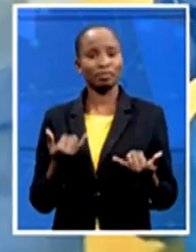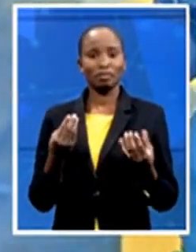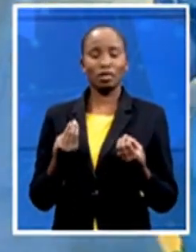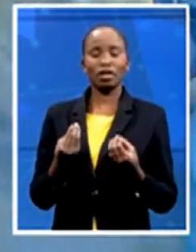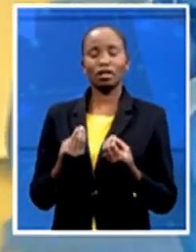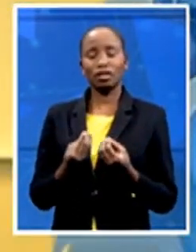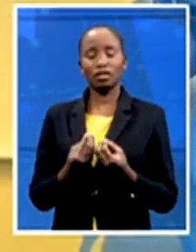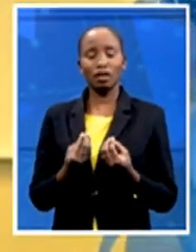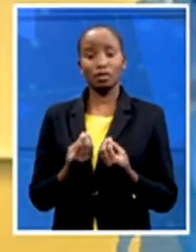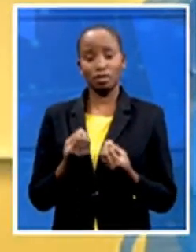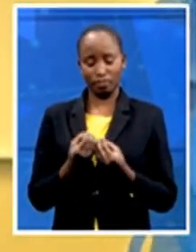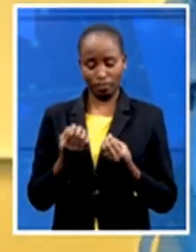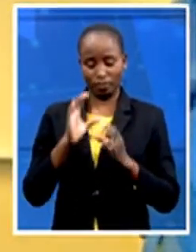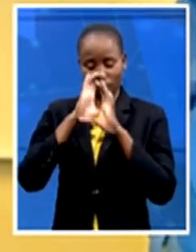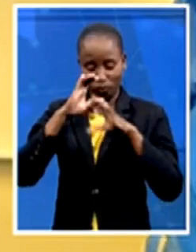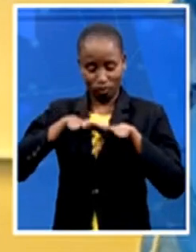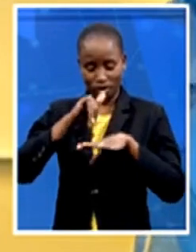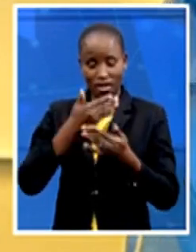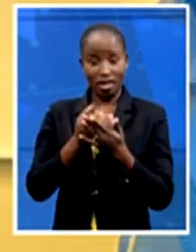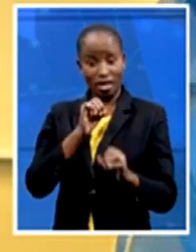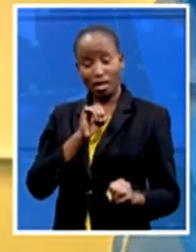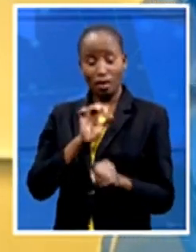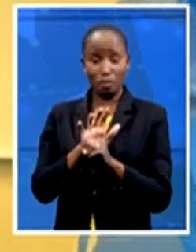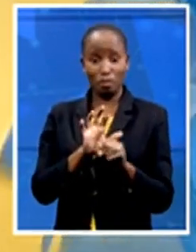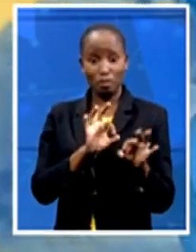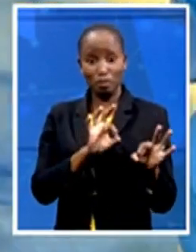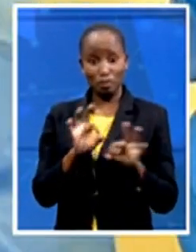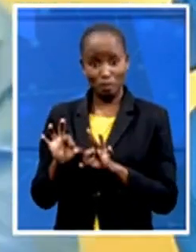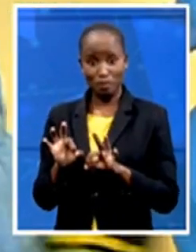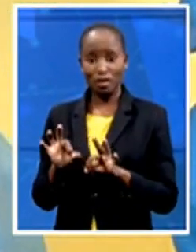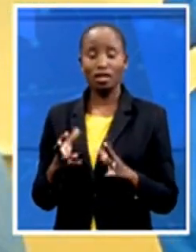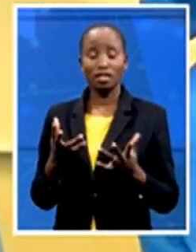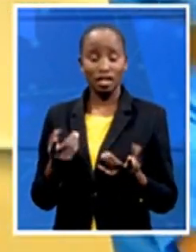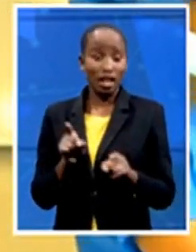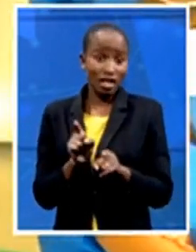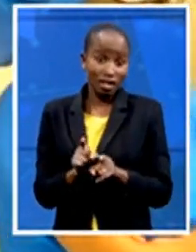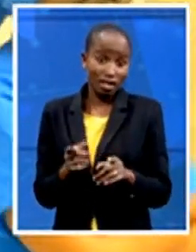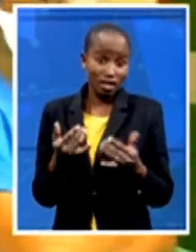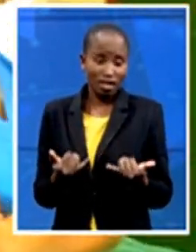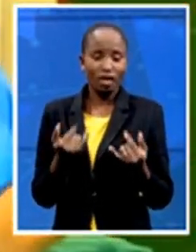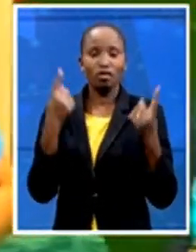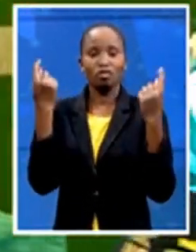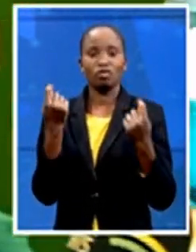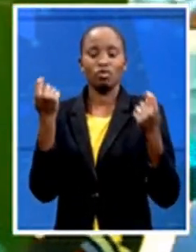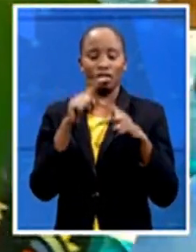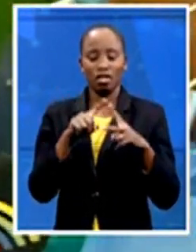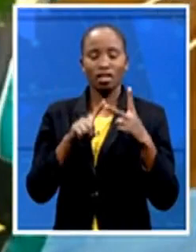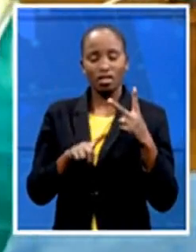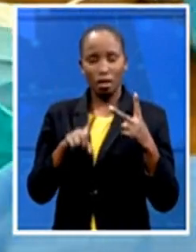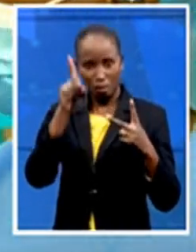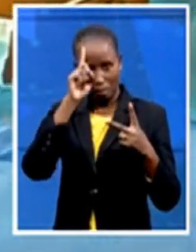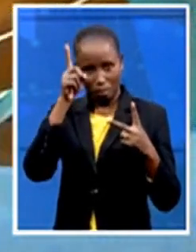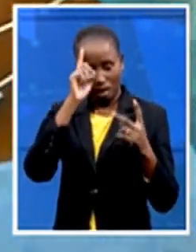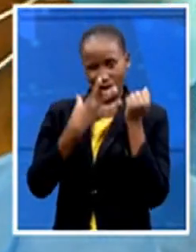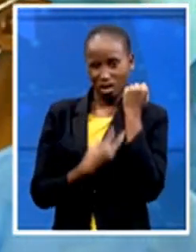impact positively in the lives, especially of the rural and poor black people. And MEC, the program started at the beginning of